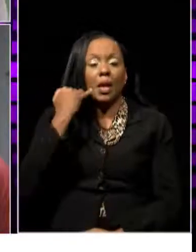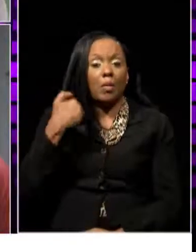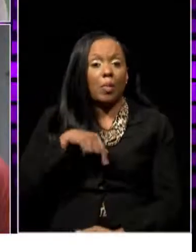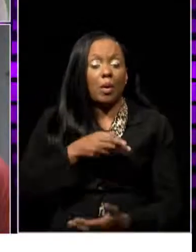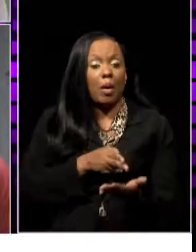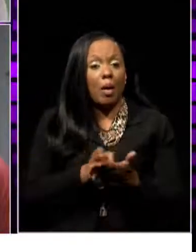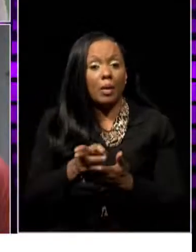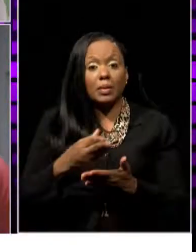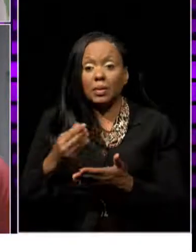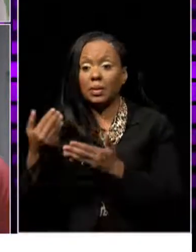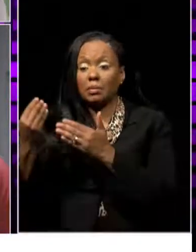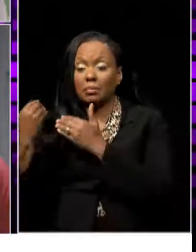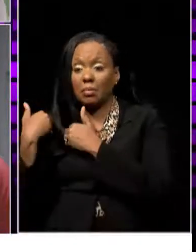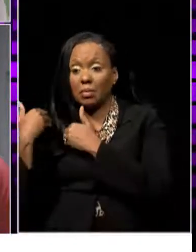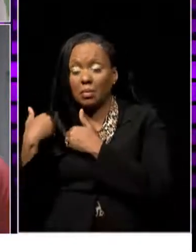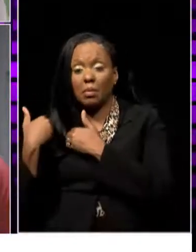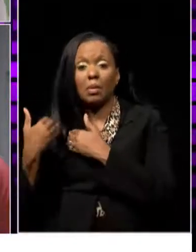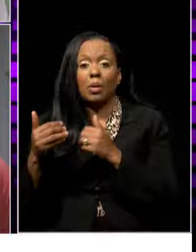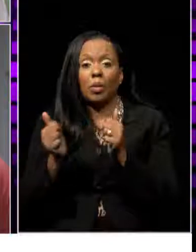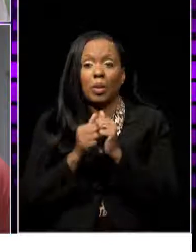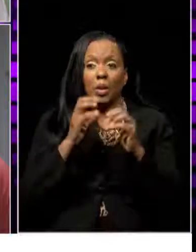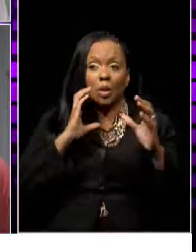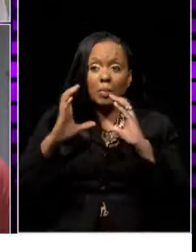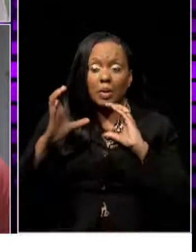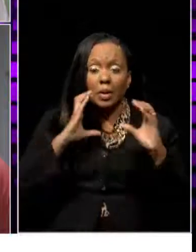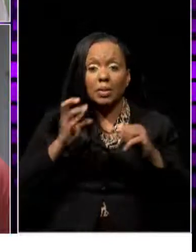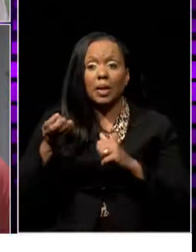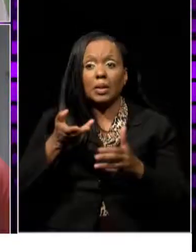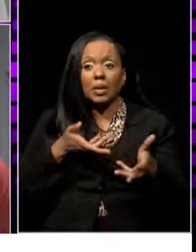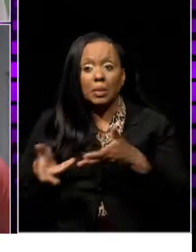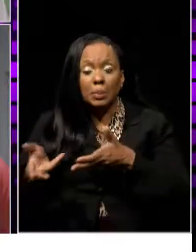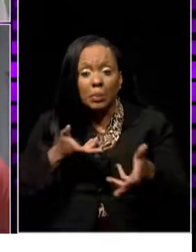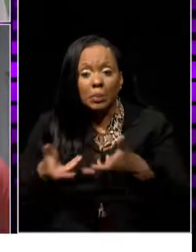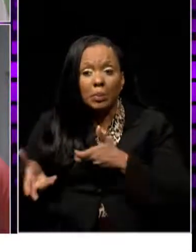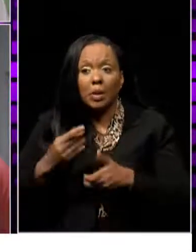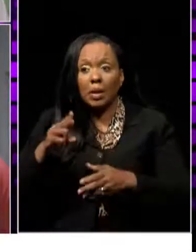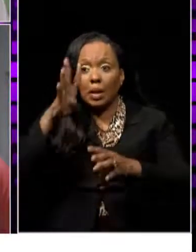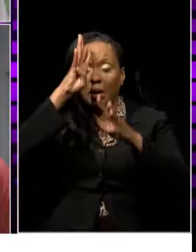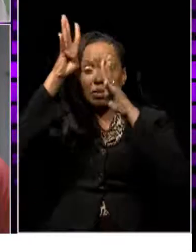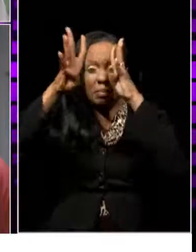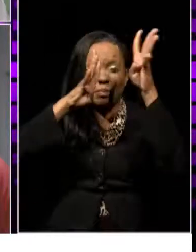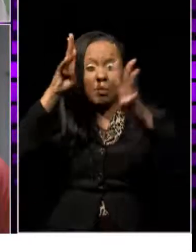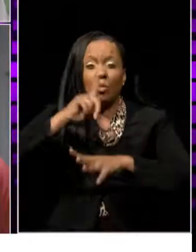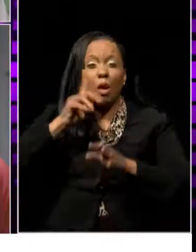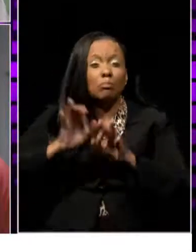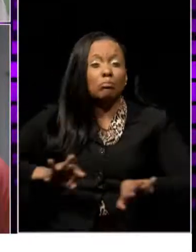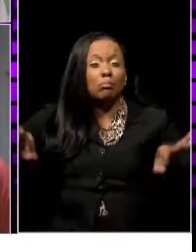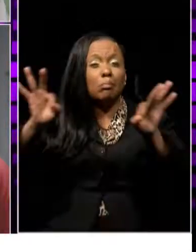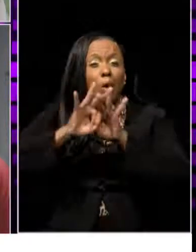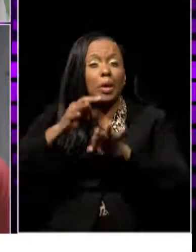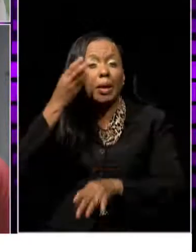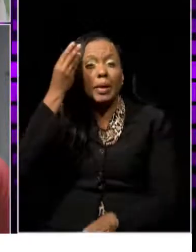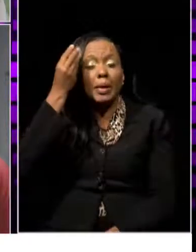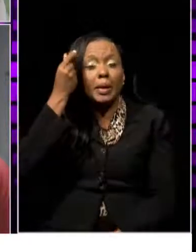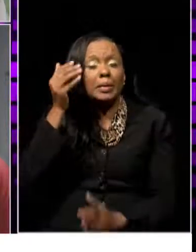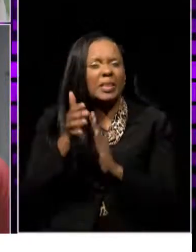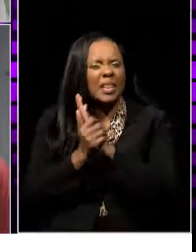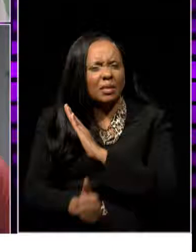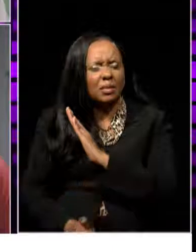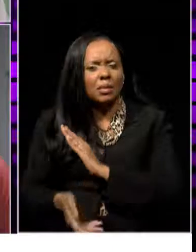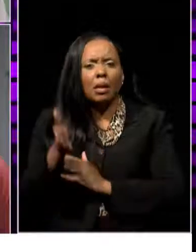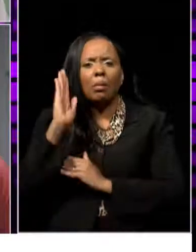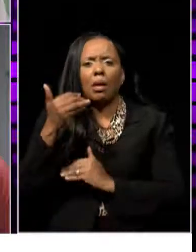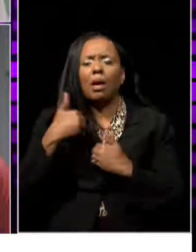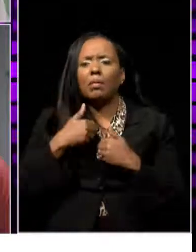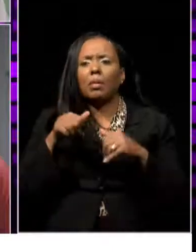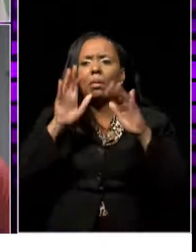21st century skills of communication, collaboration, creativity, and critical thinking skills, we will have a great foundation